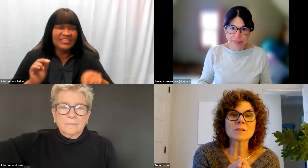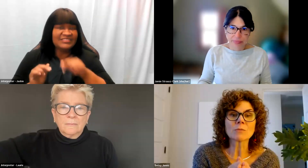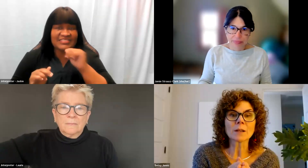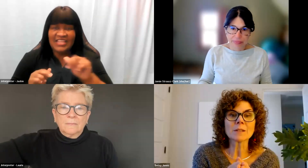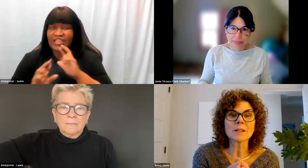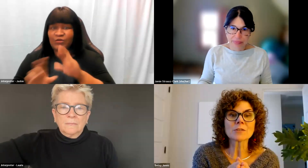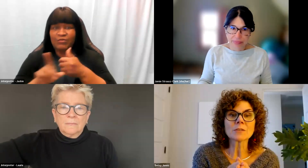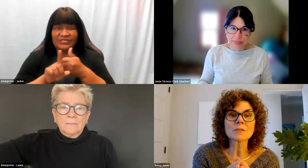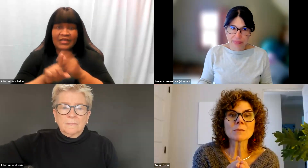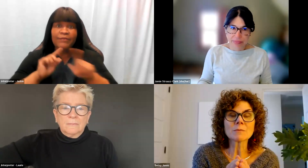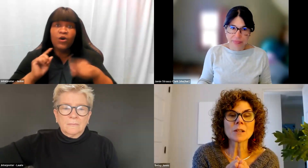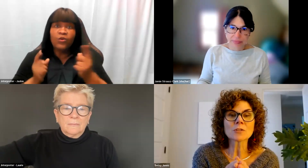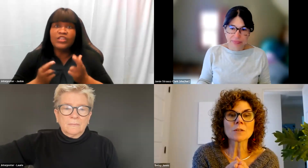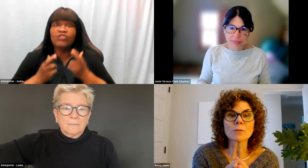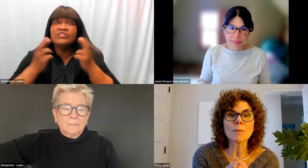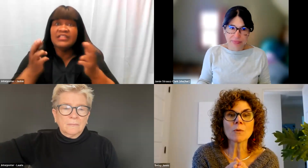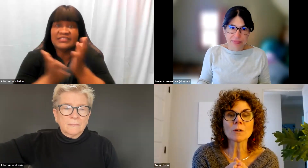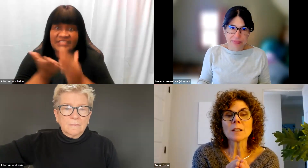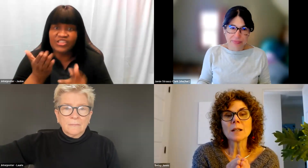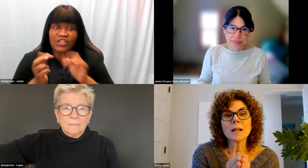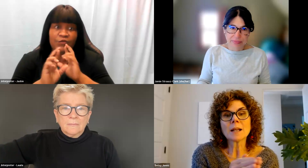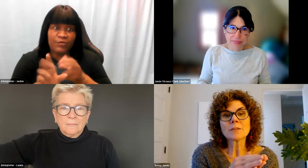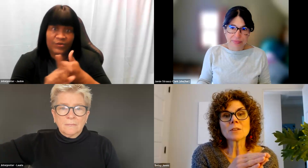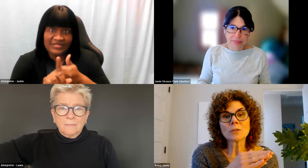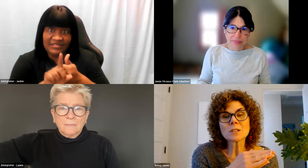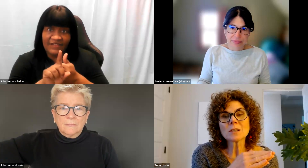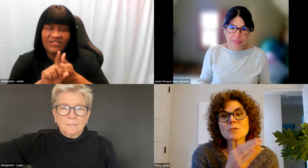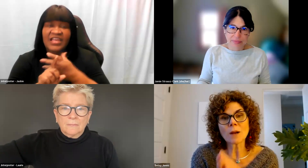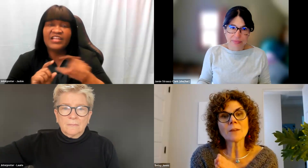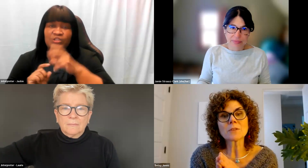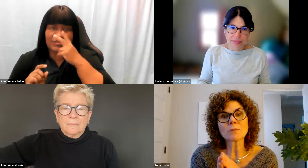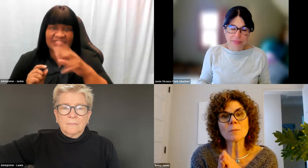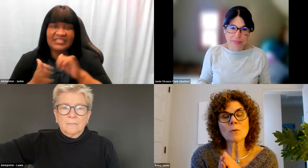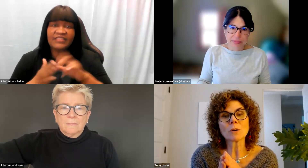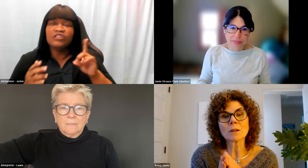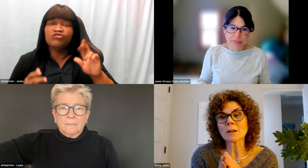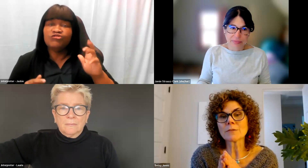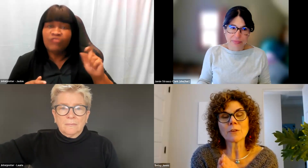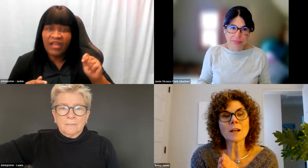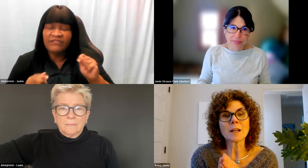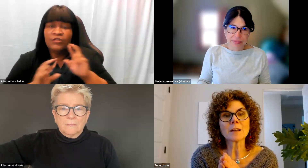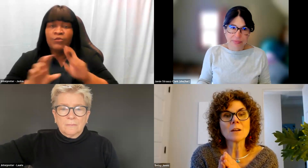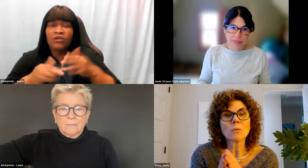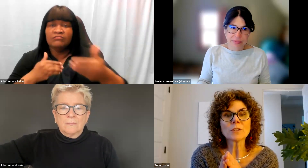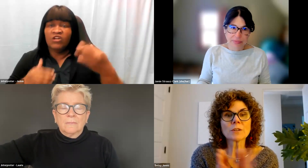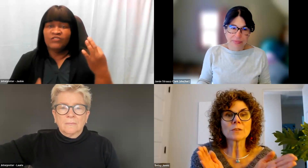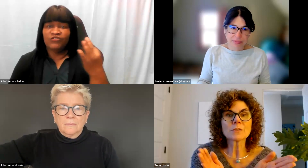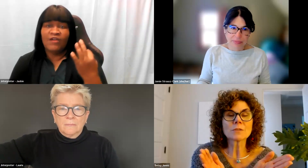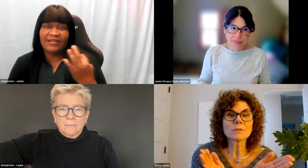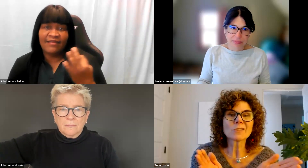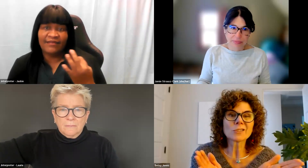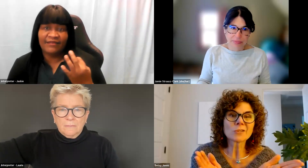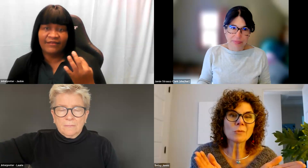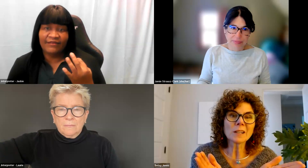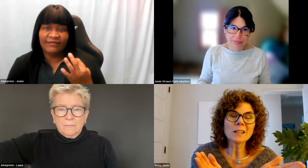This is the recommendations section of the report. And you'll see the draft of the report on Friday, which